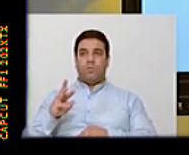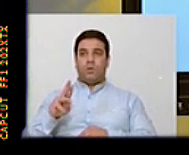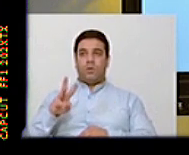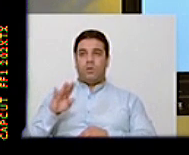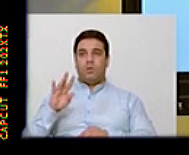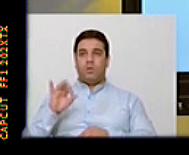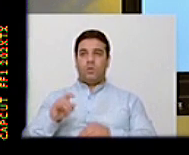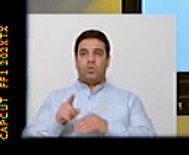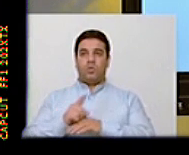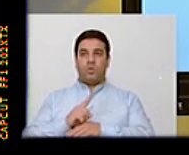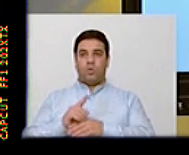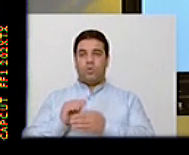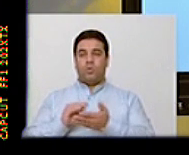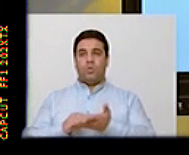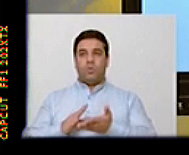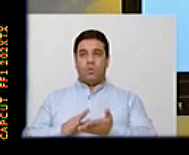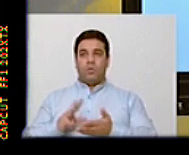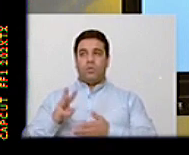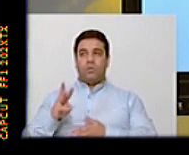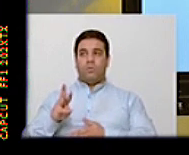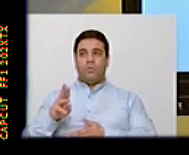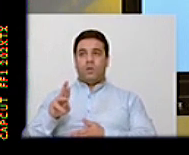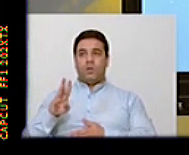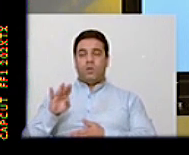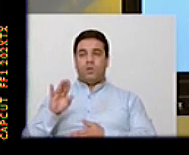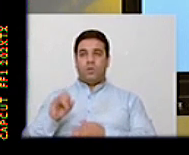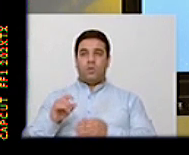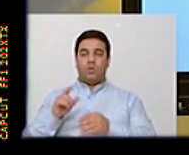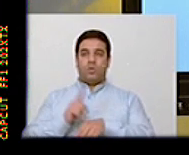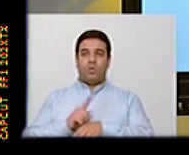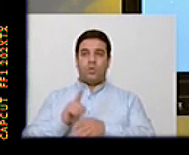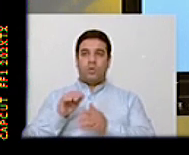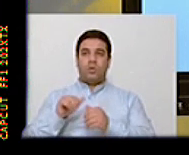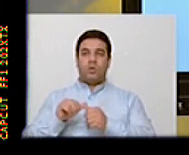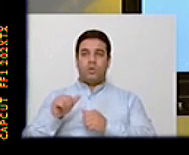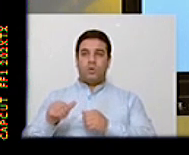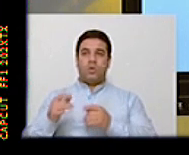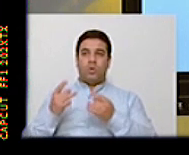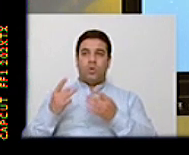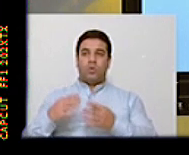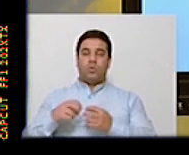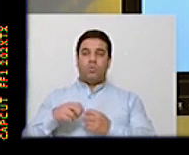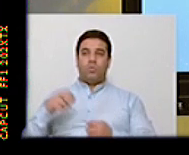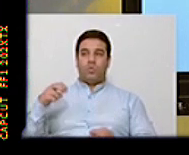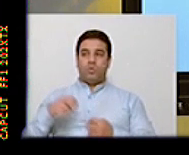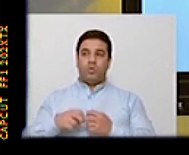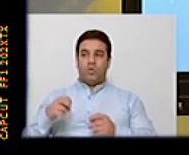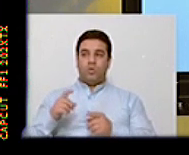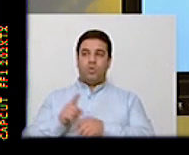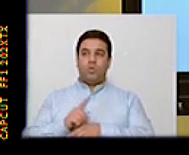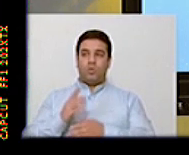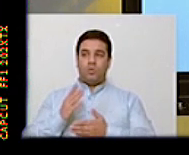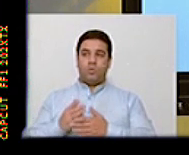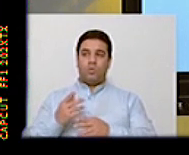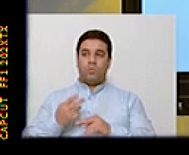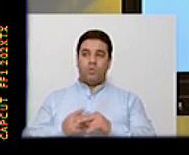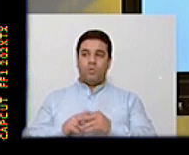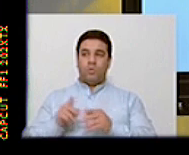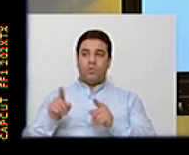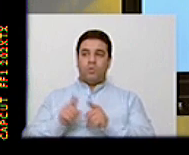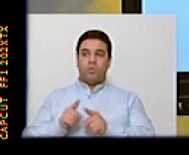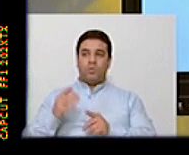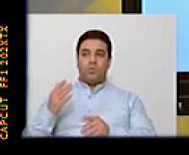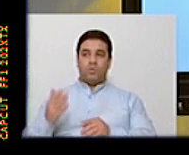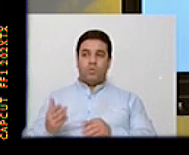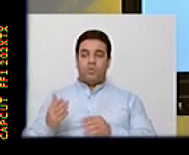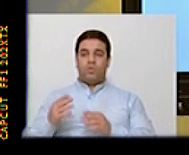soat tasvirlangandir. Mayatniklik soatdan tashqari oddiygina pruzhinali soatlar ham bor. Pruzhinali